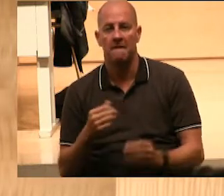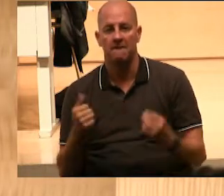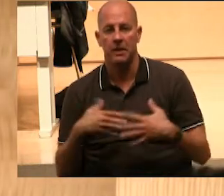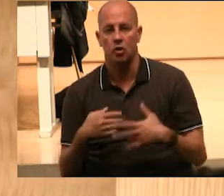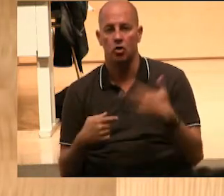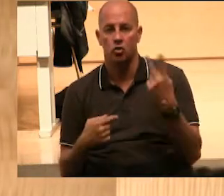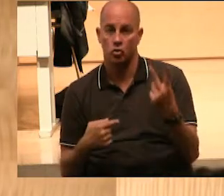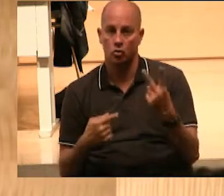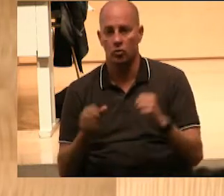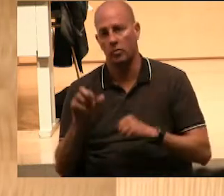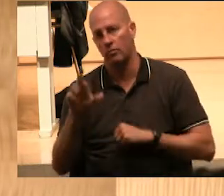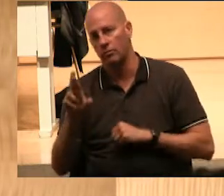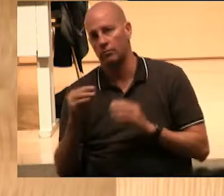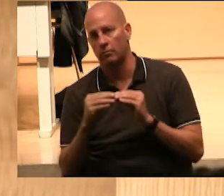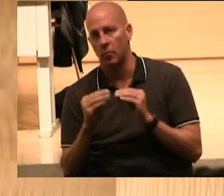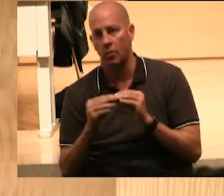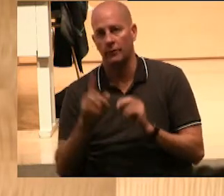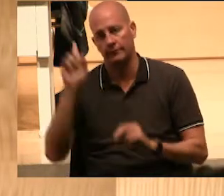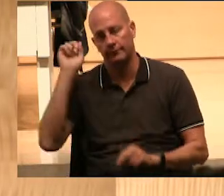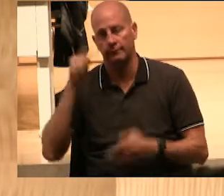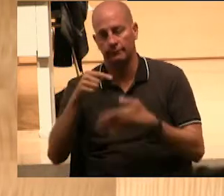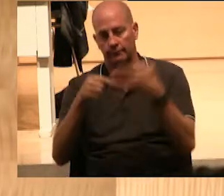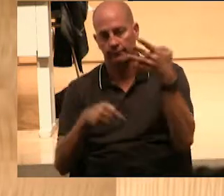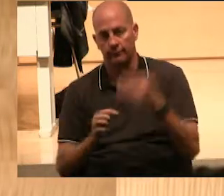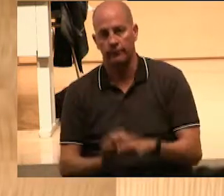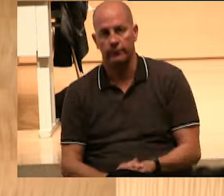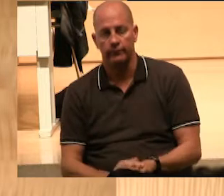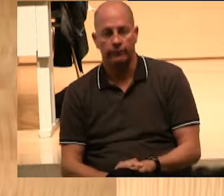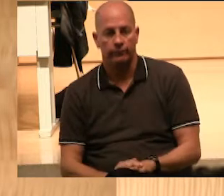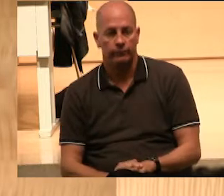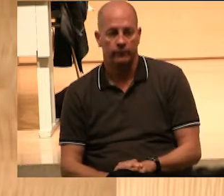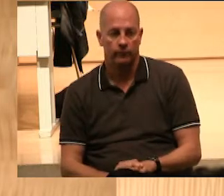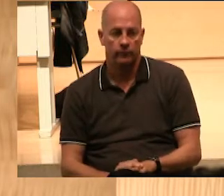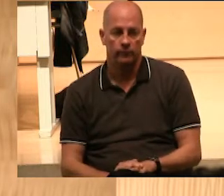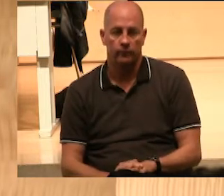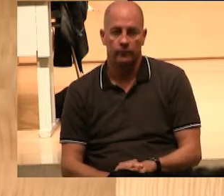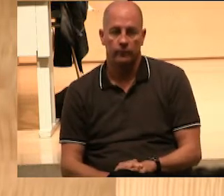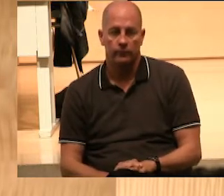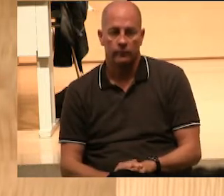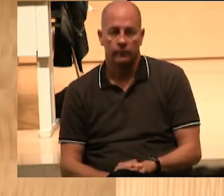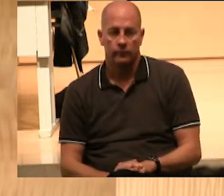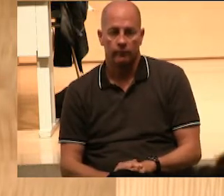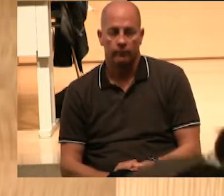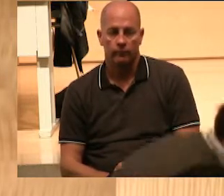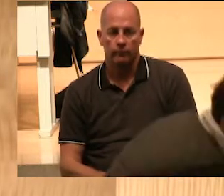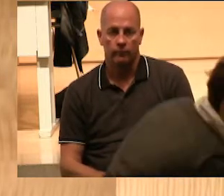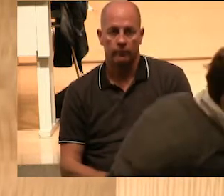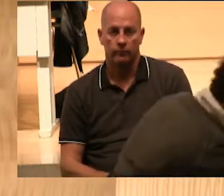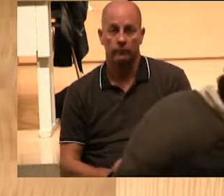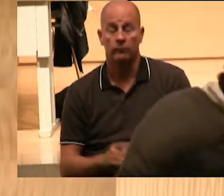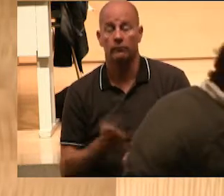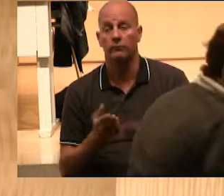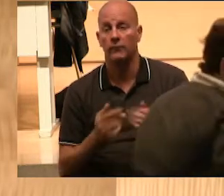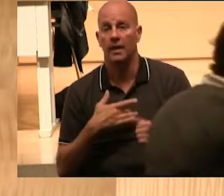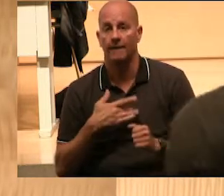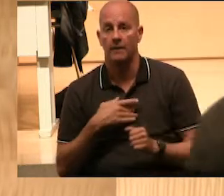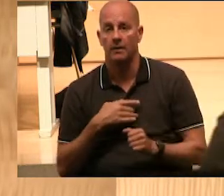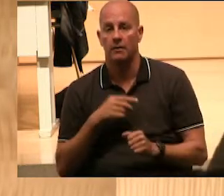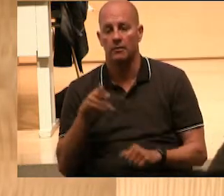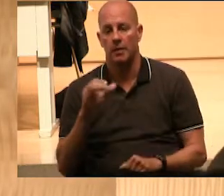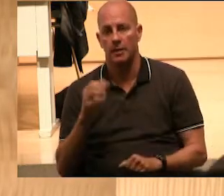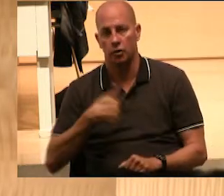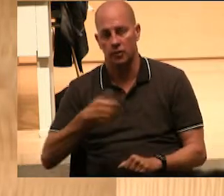situations. So using public transportation, being in open spaces or enclosed spaces, being in a line or in a crowd, or outside of